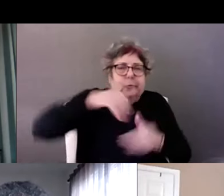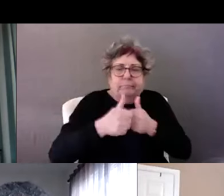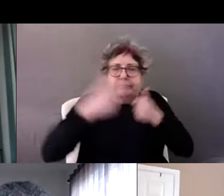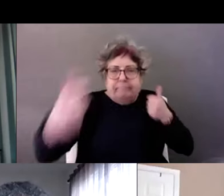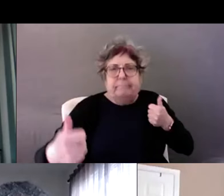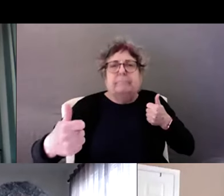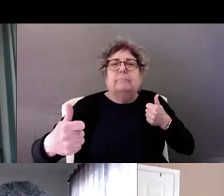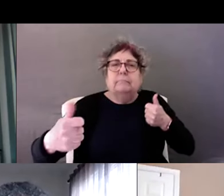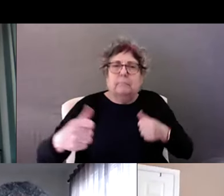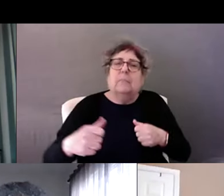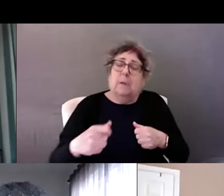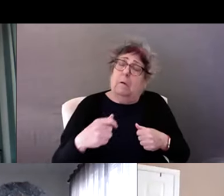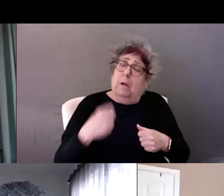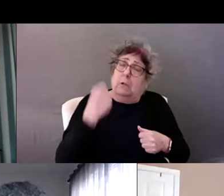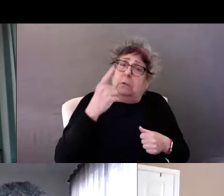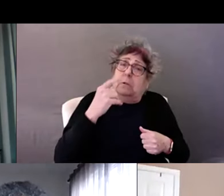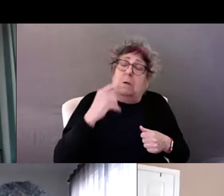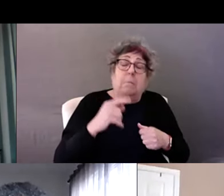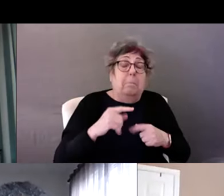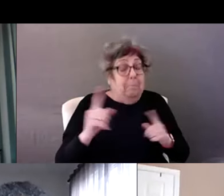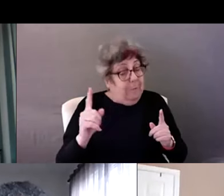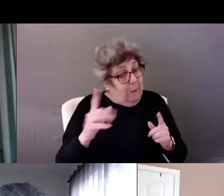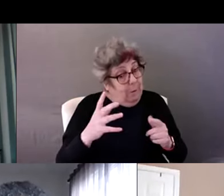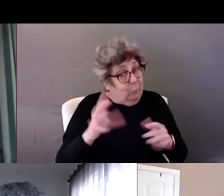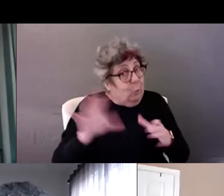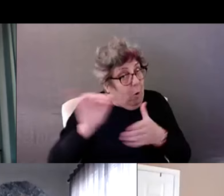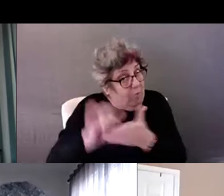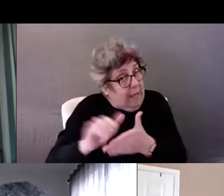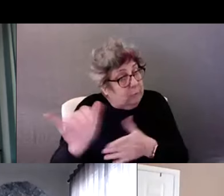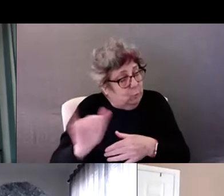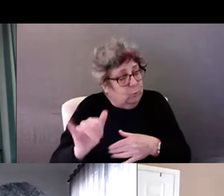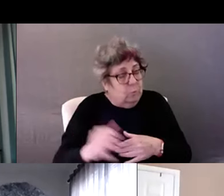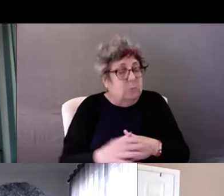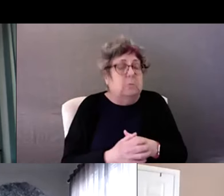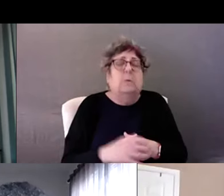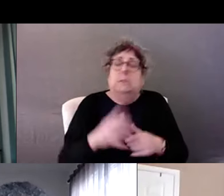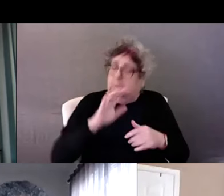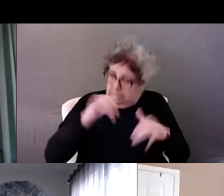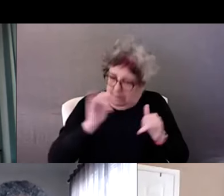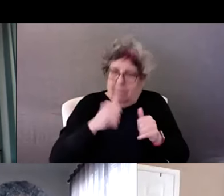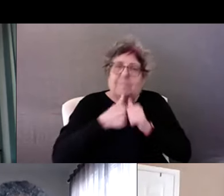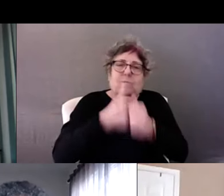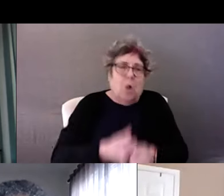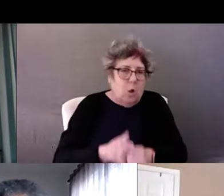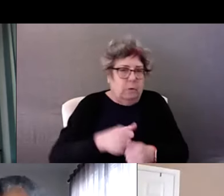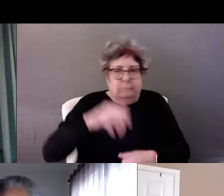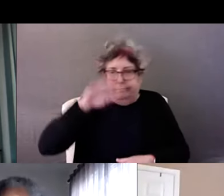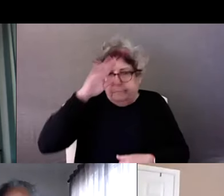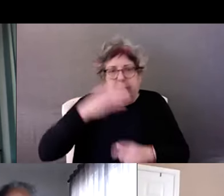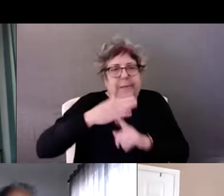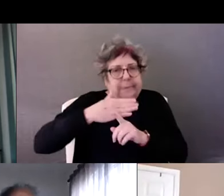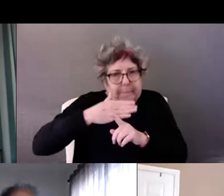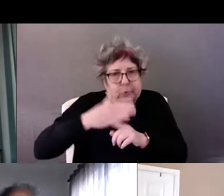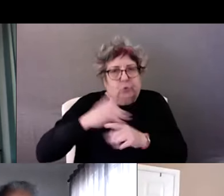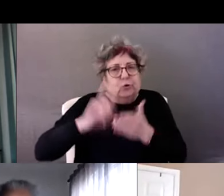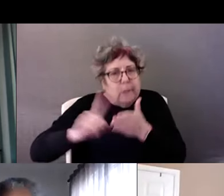all that too. So I want to just be clear about that we have all the protocols, temperature checks, that's been going on the entire